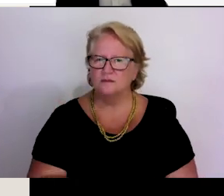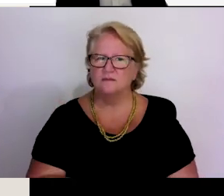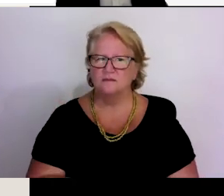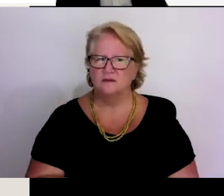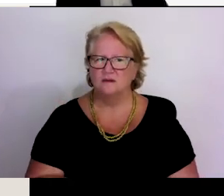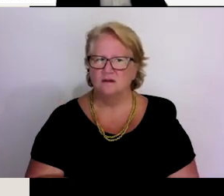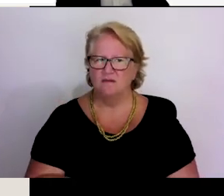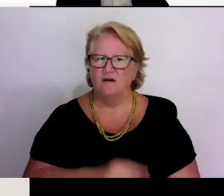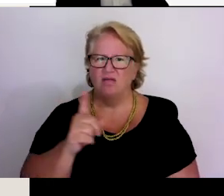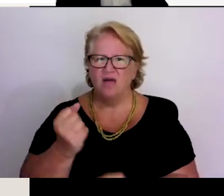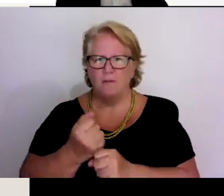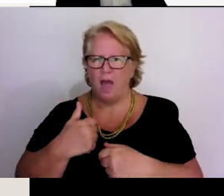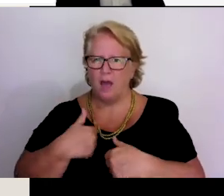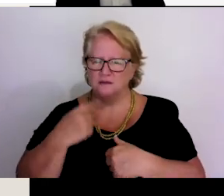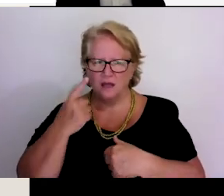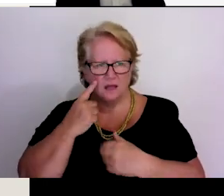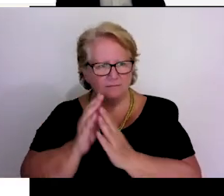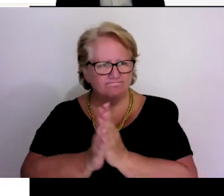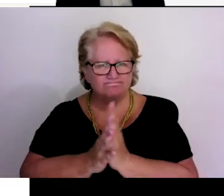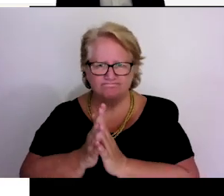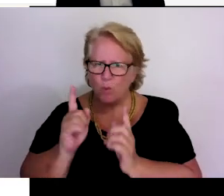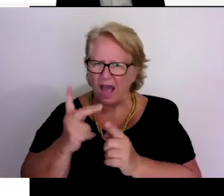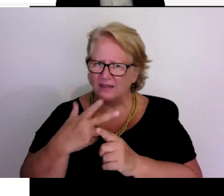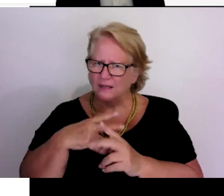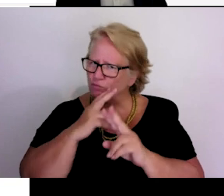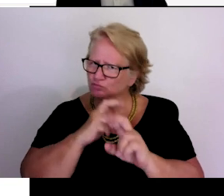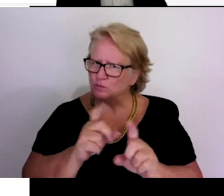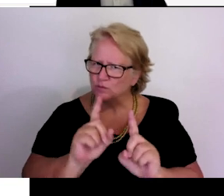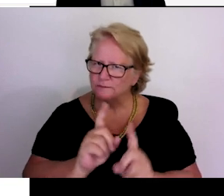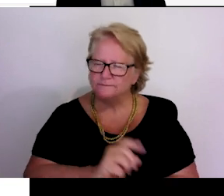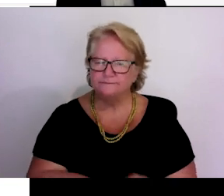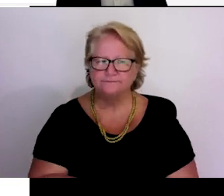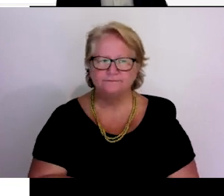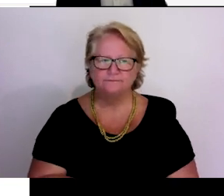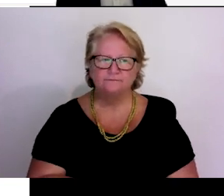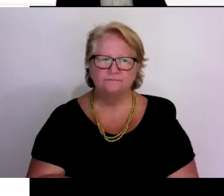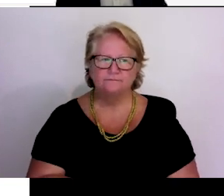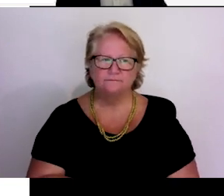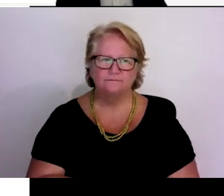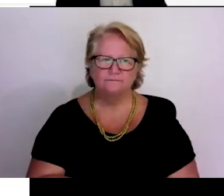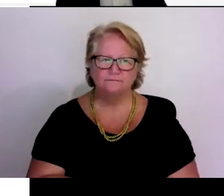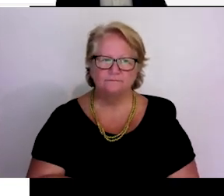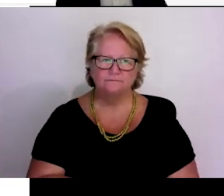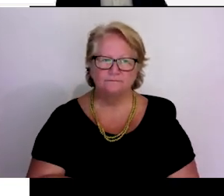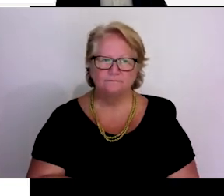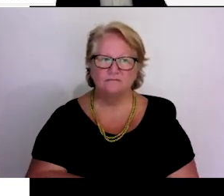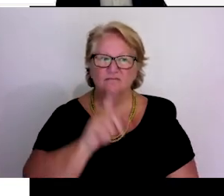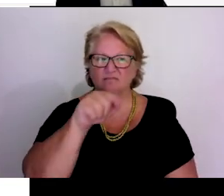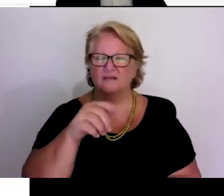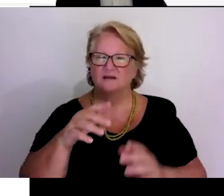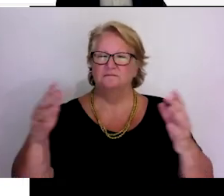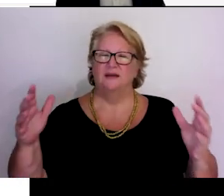encouraged us to look further and think, what else do we need to look at? We brought together a large group of